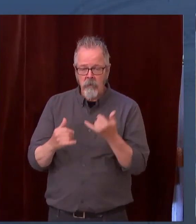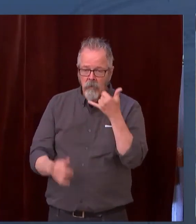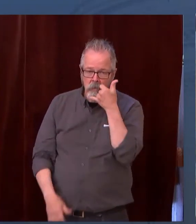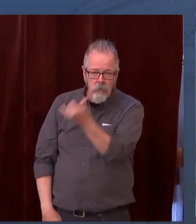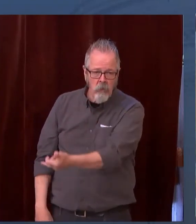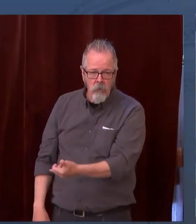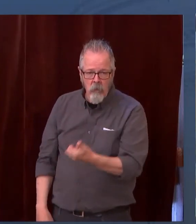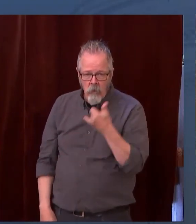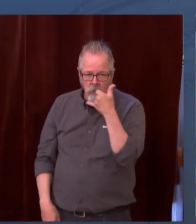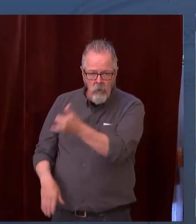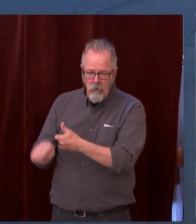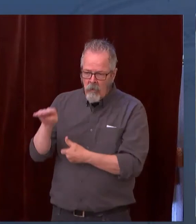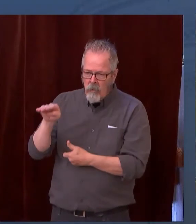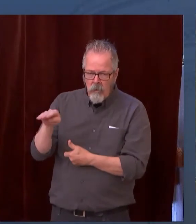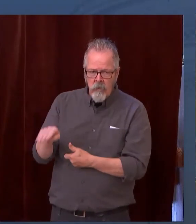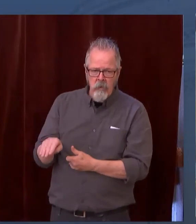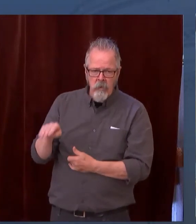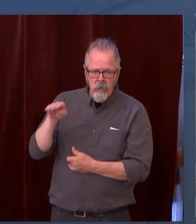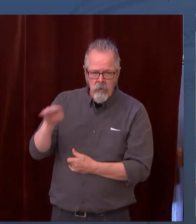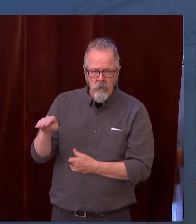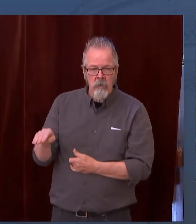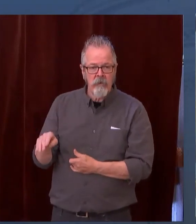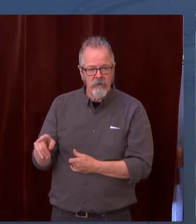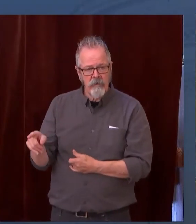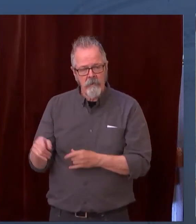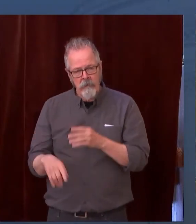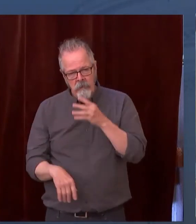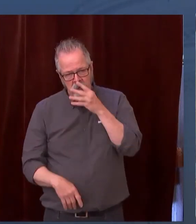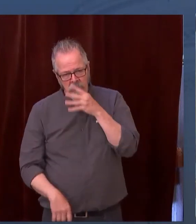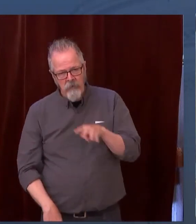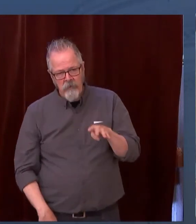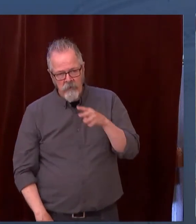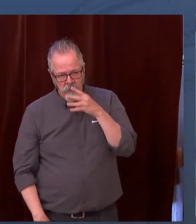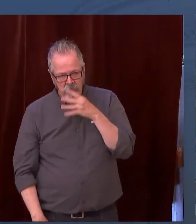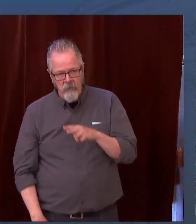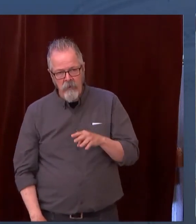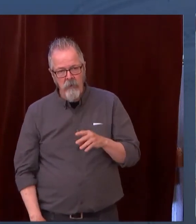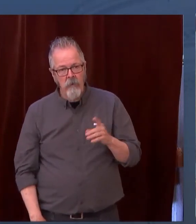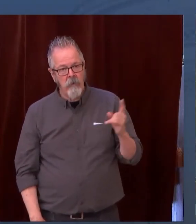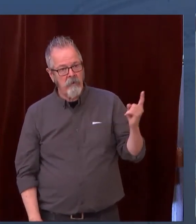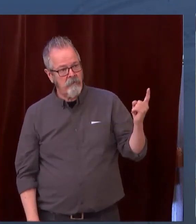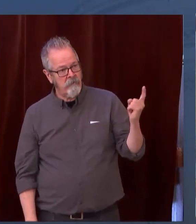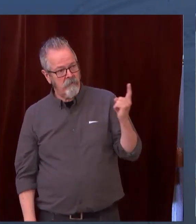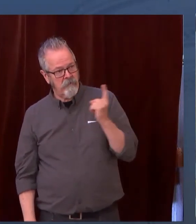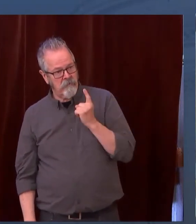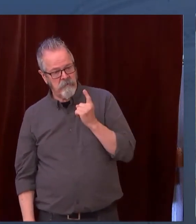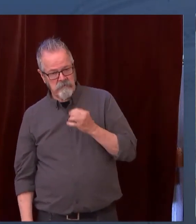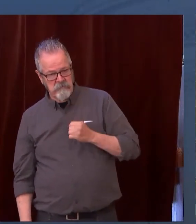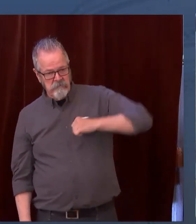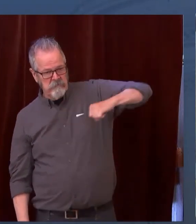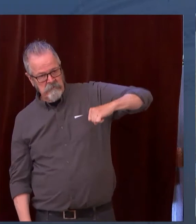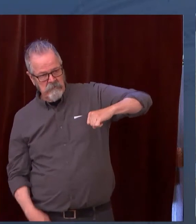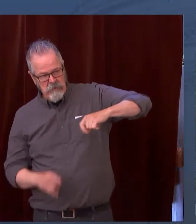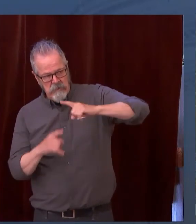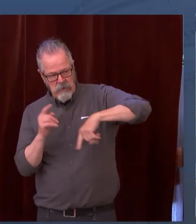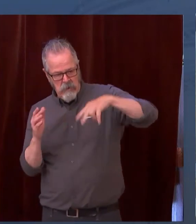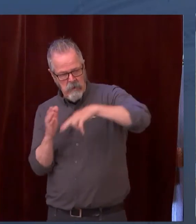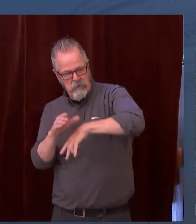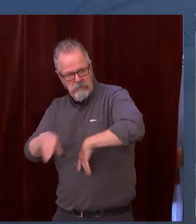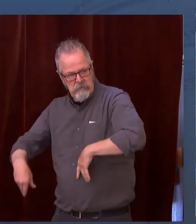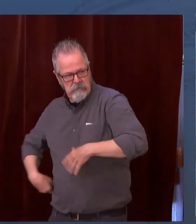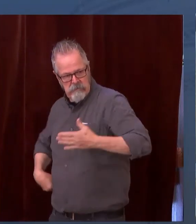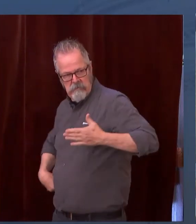access to facilities and workers to be able to do their investigations. And I think that's getting better as